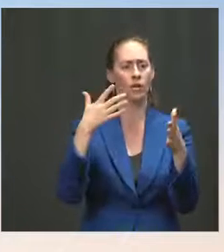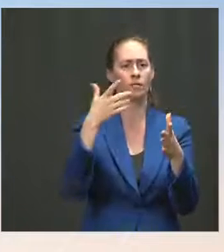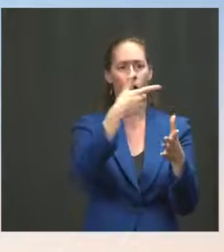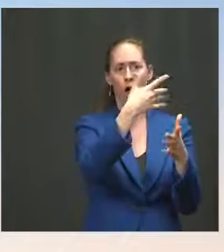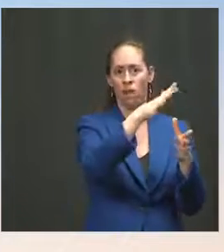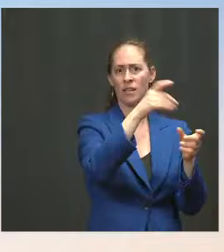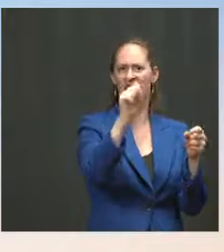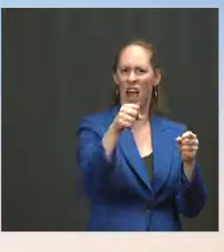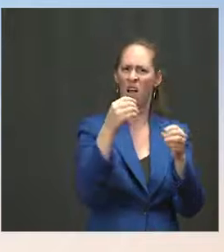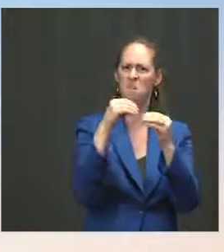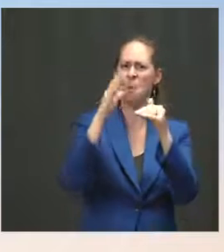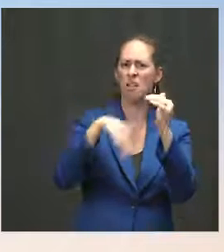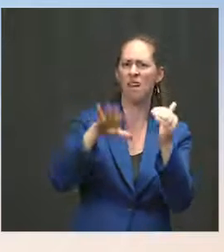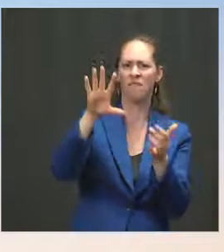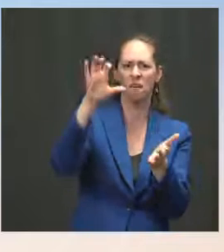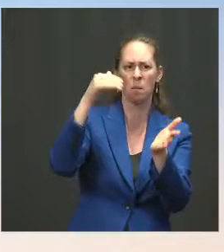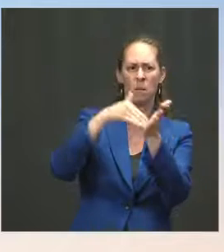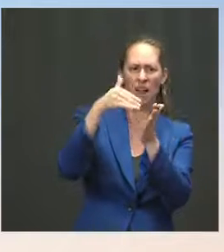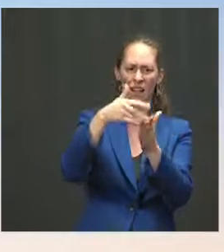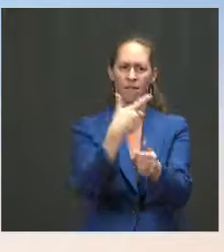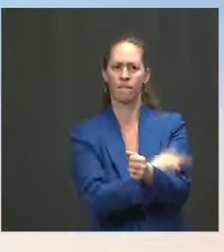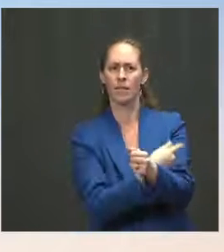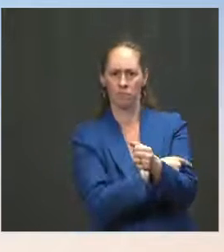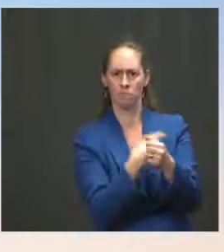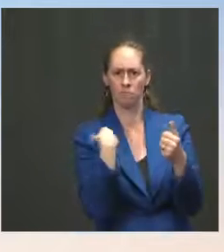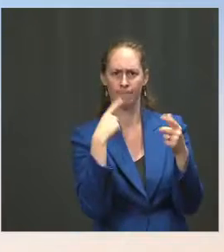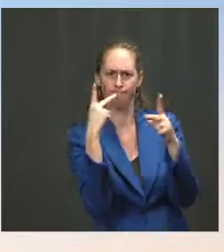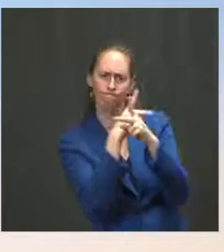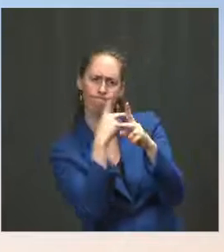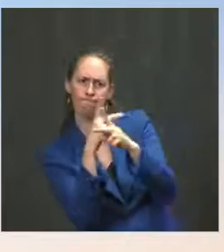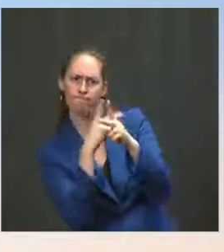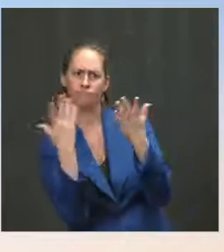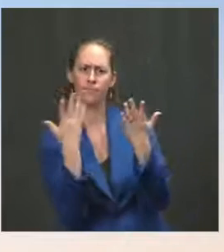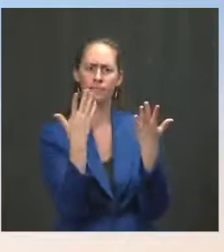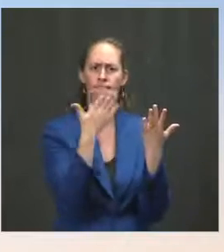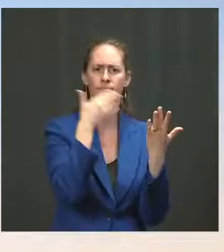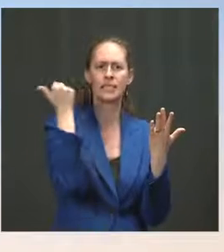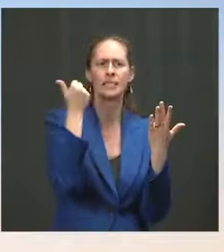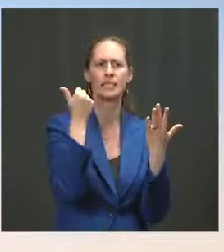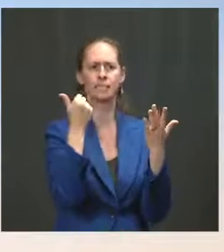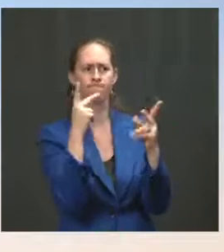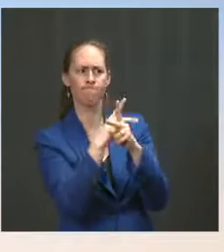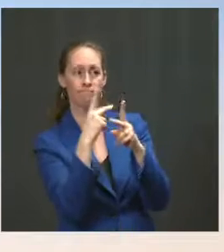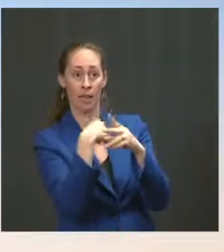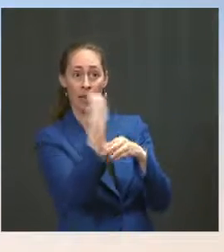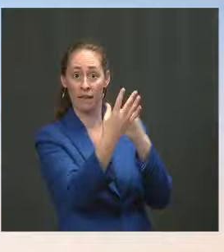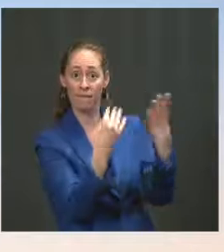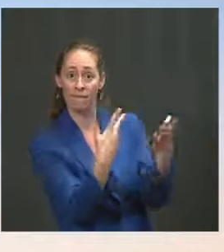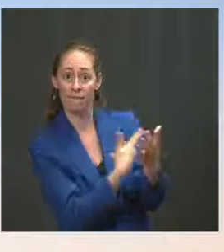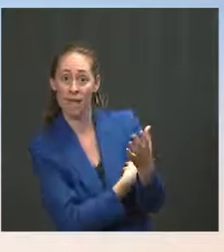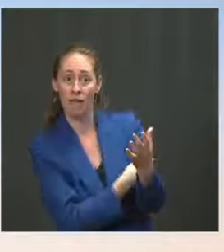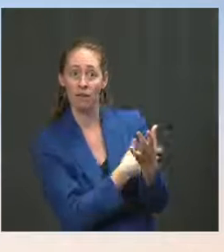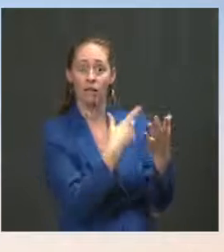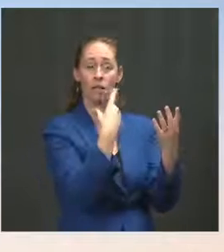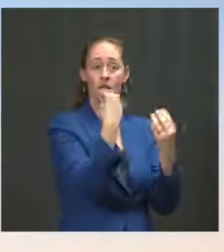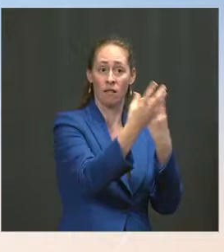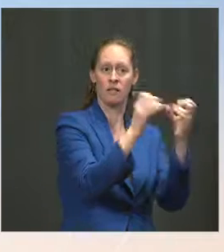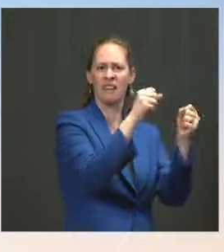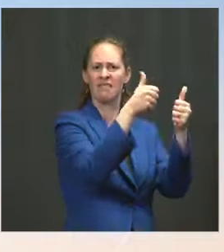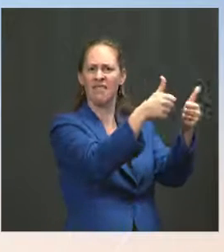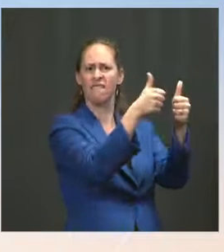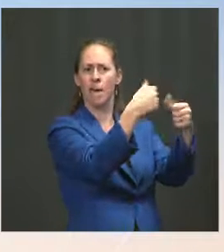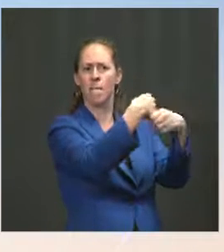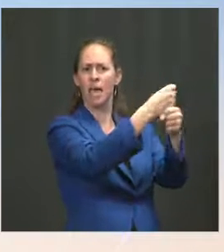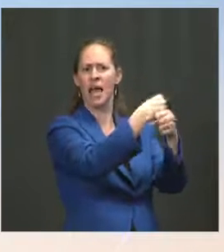to provide supply to be the arsenal of vaccines in the global community, including Africa, and we will continue to expedite that as quickly